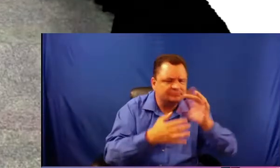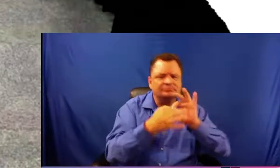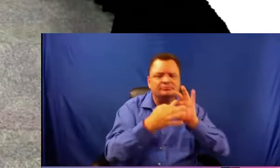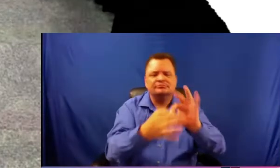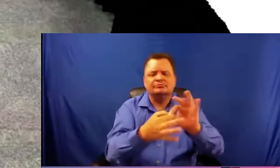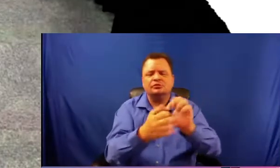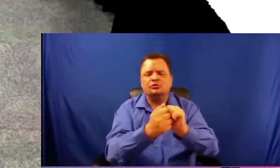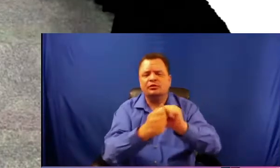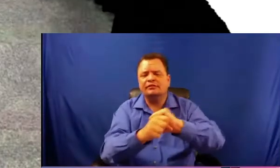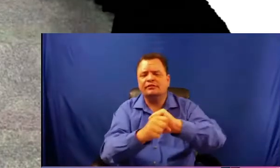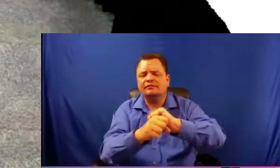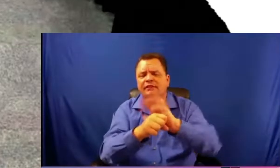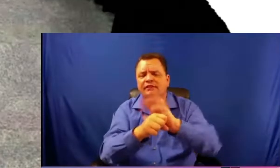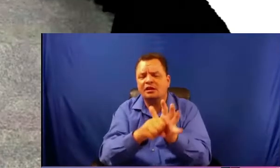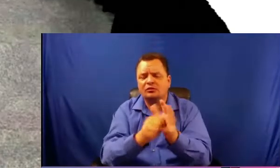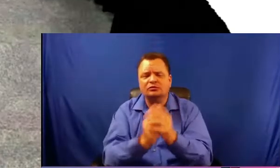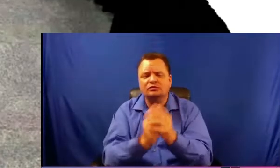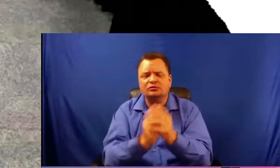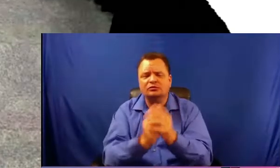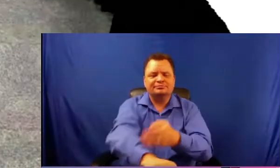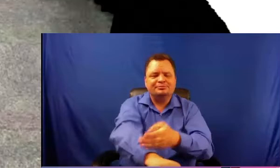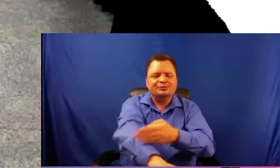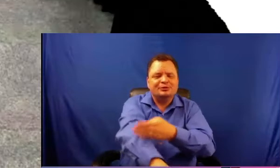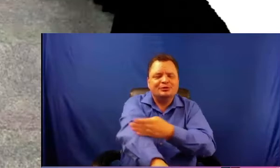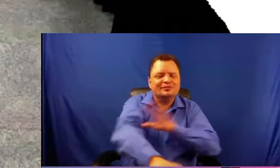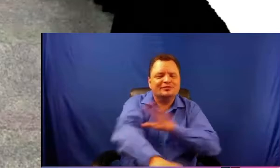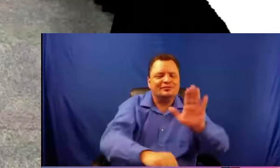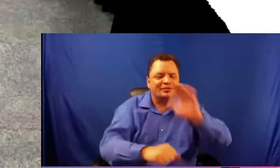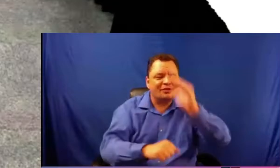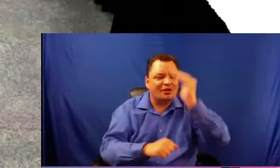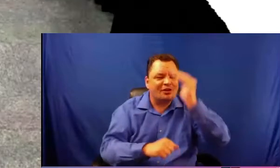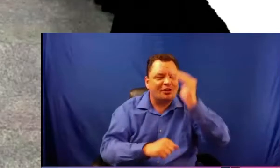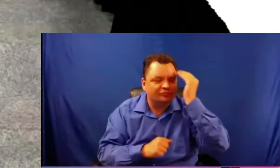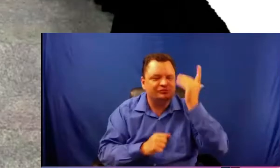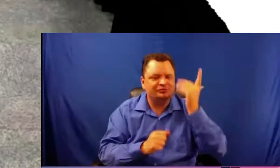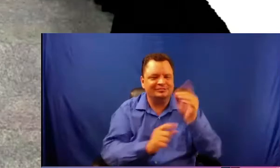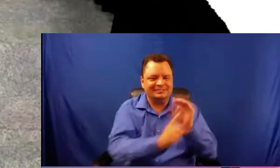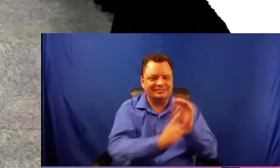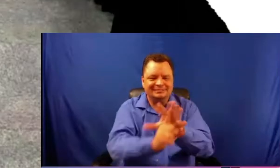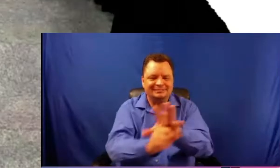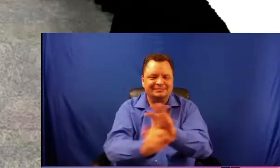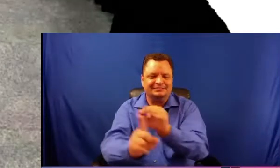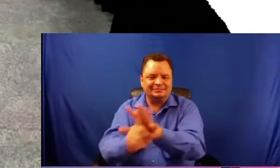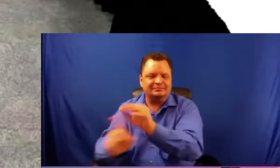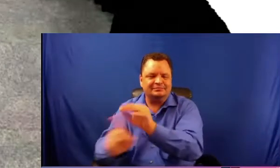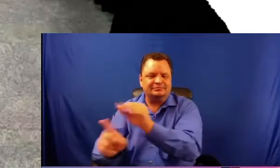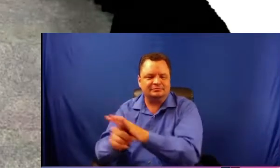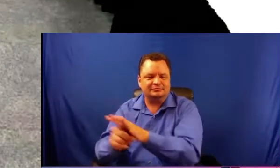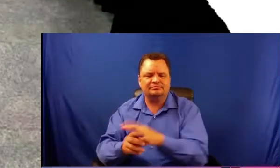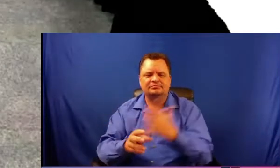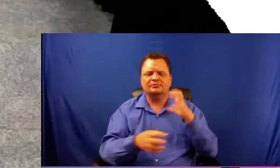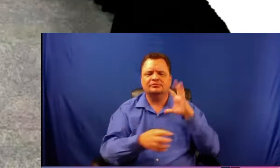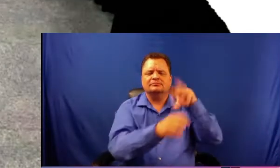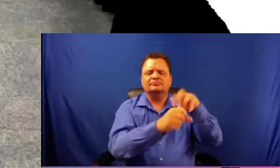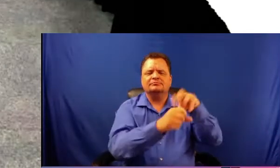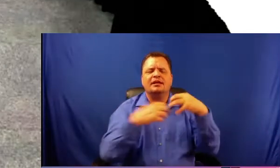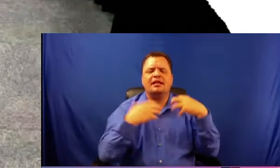of infection within the jurisdiction, and to incorporate health equity principles into